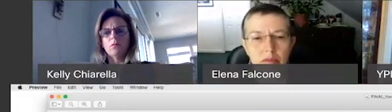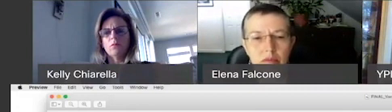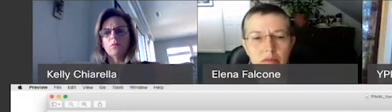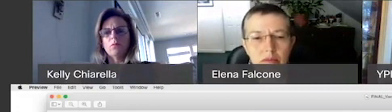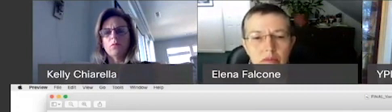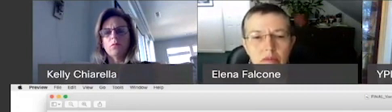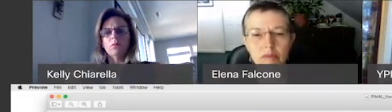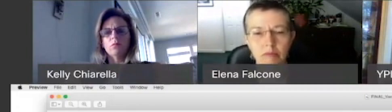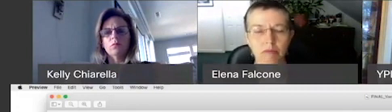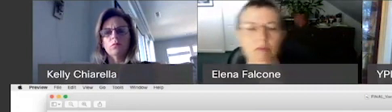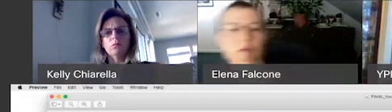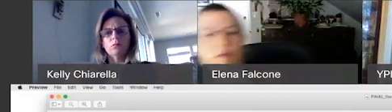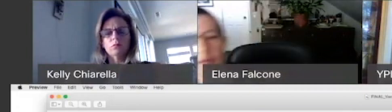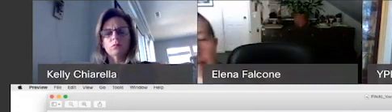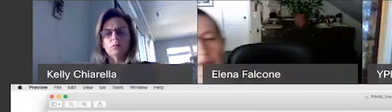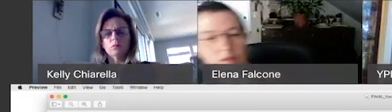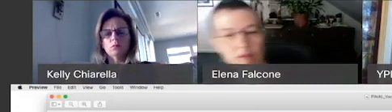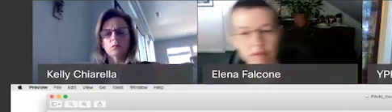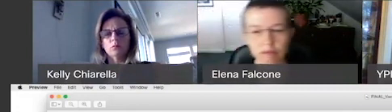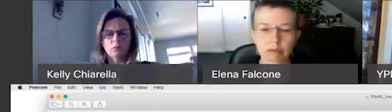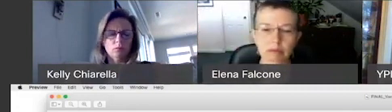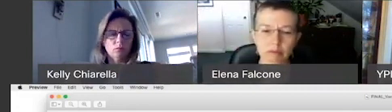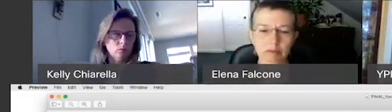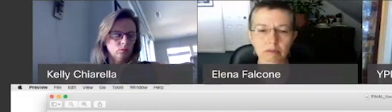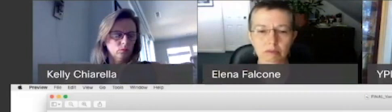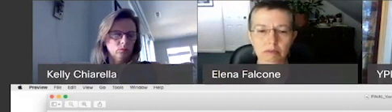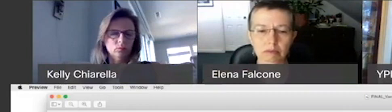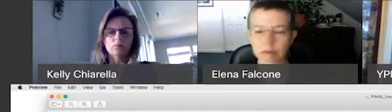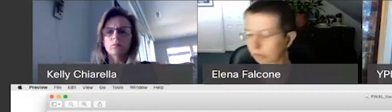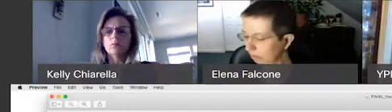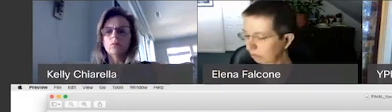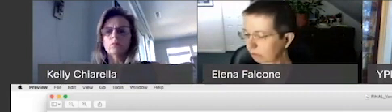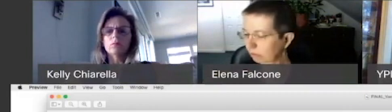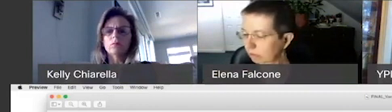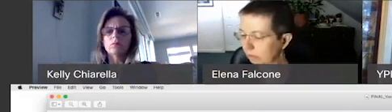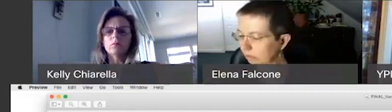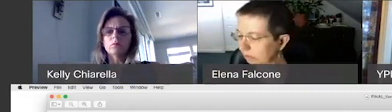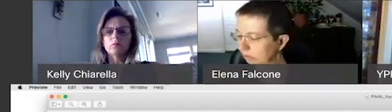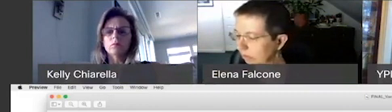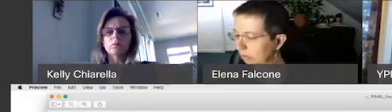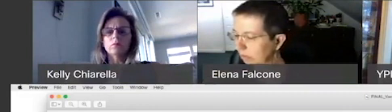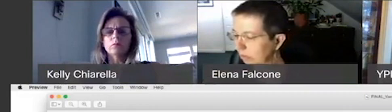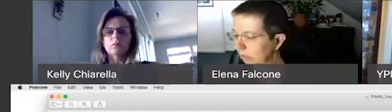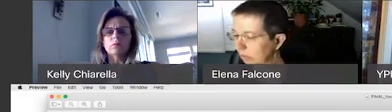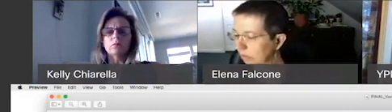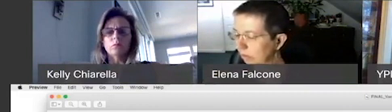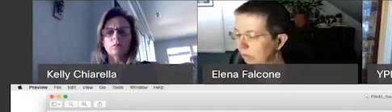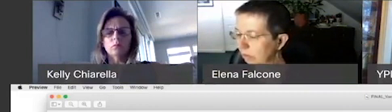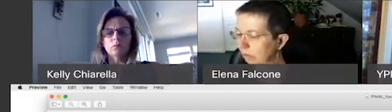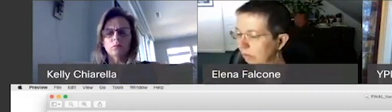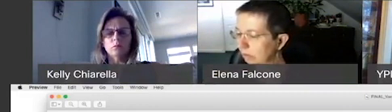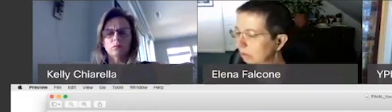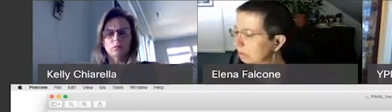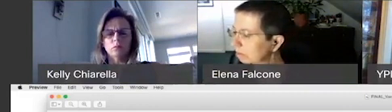wanted. The price on many of them skyrocketed. It was worst online. The worst price gouging took place online, but it did take place in New